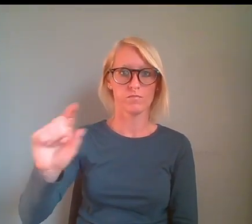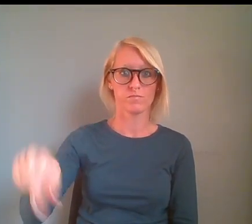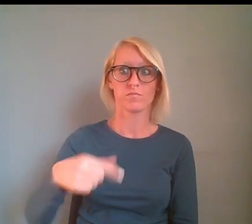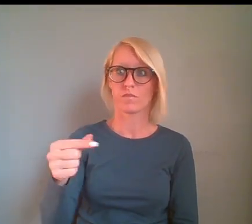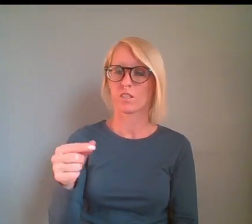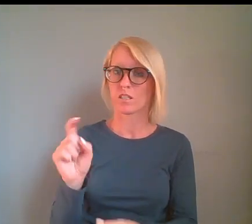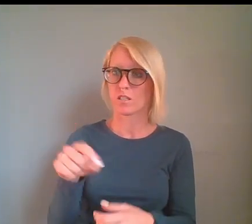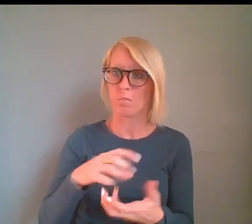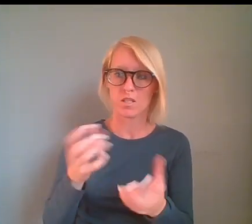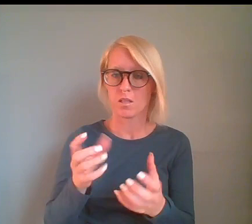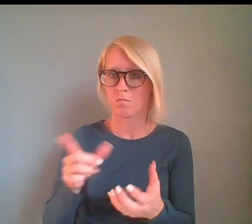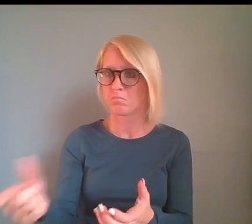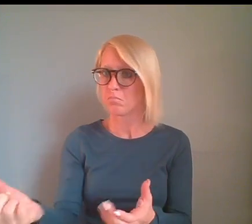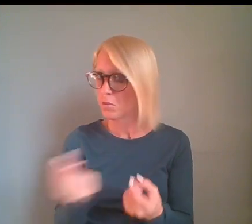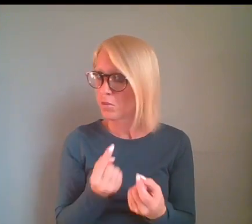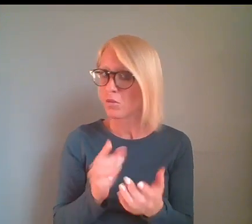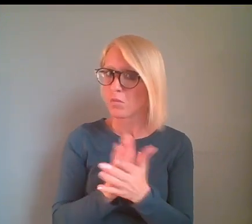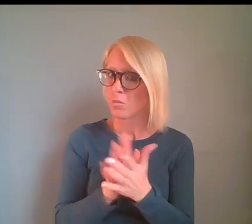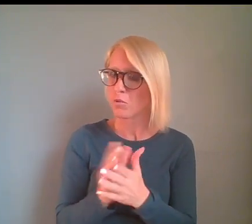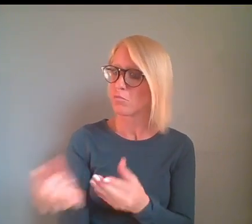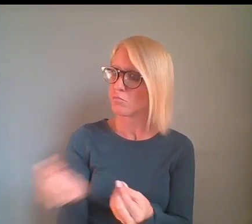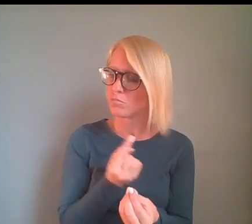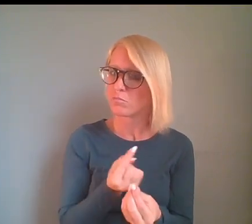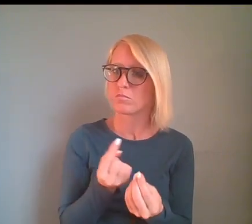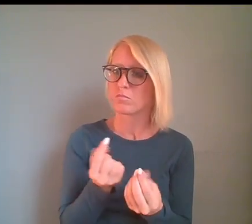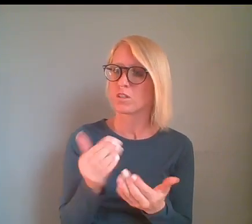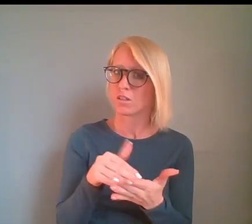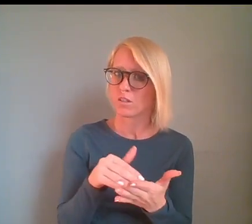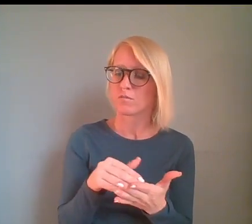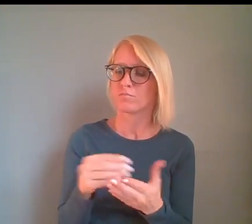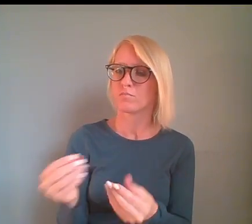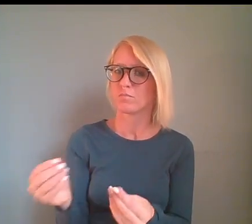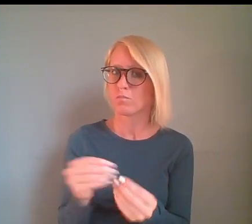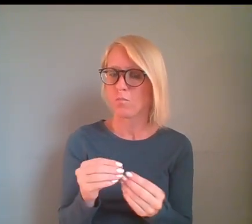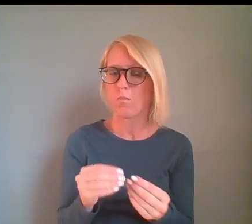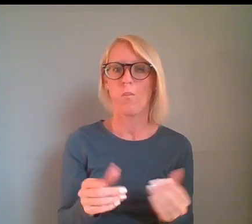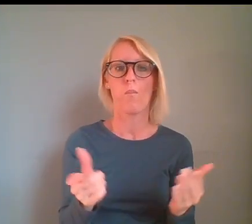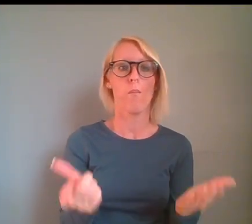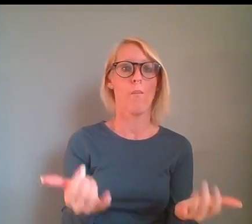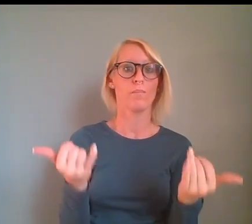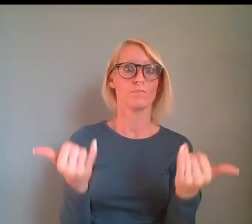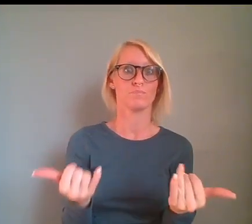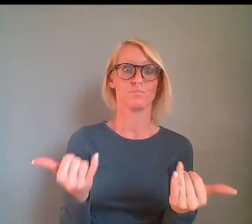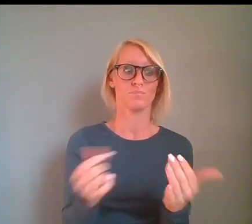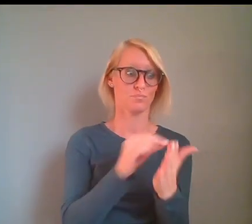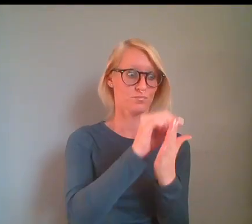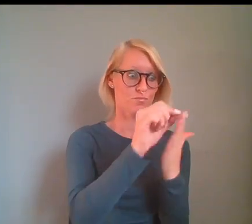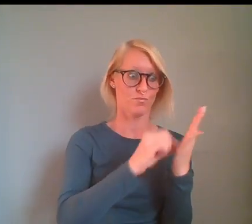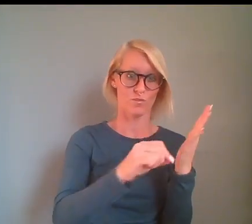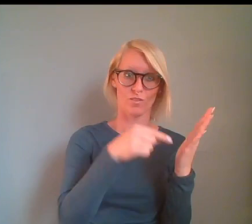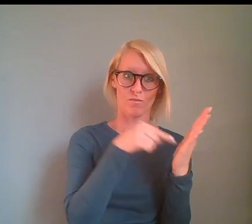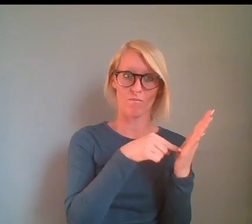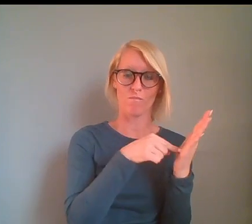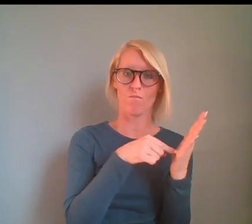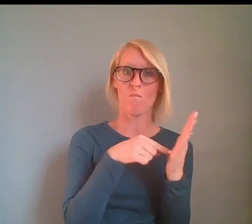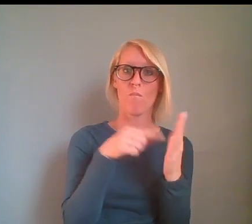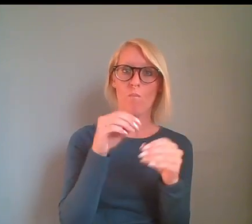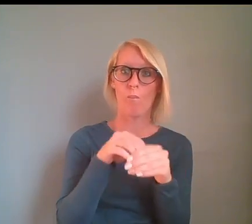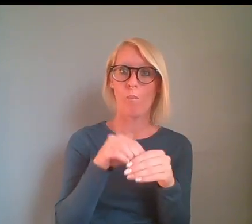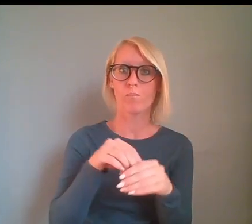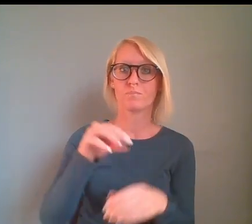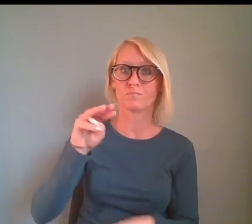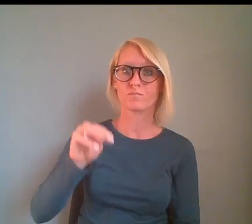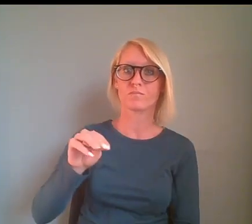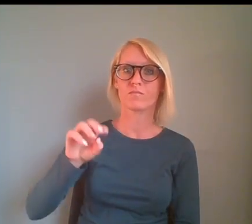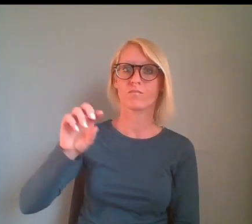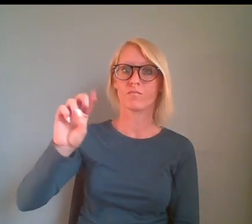to, you're going to do this drawing in the mud. And you might be frustrated because when you draw